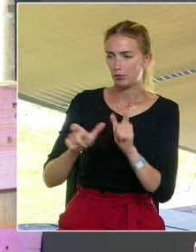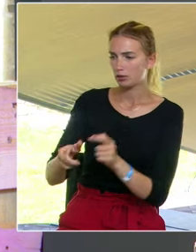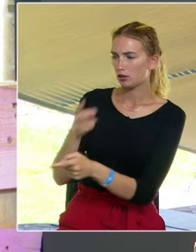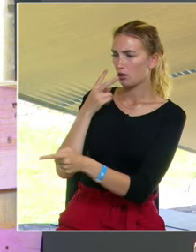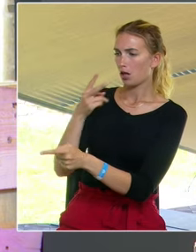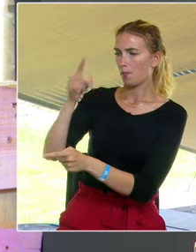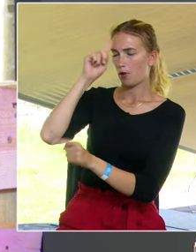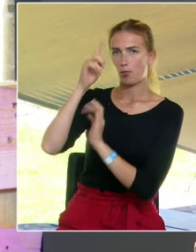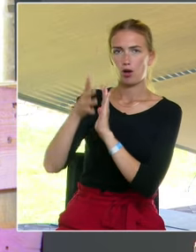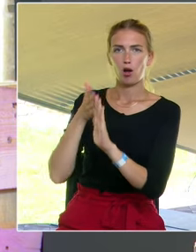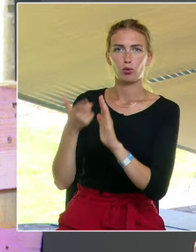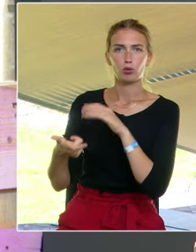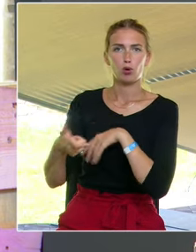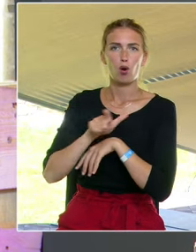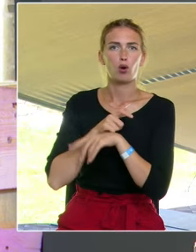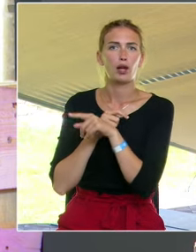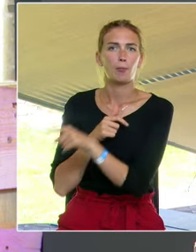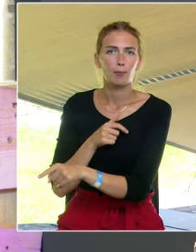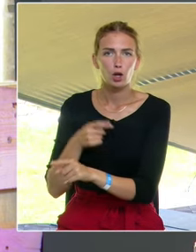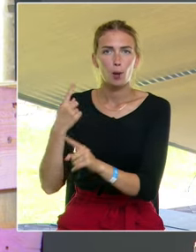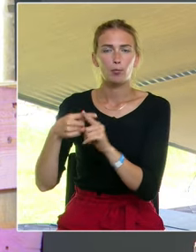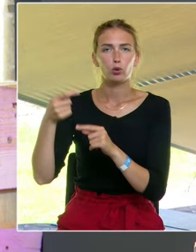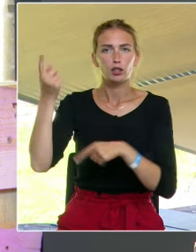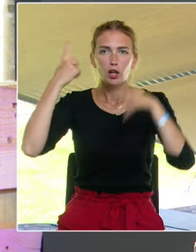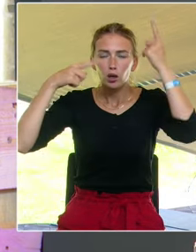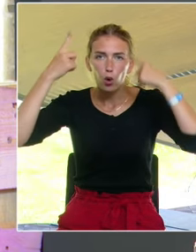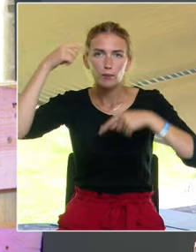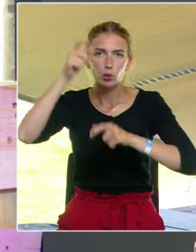that those who are actual value creators are rewarded and